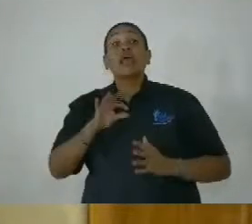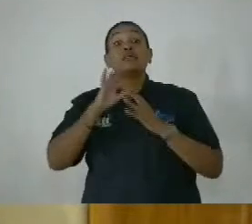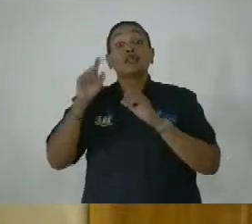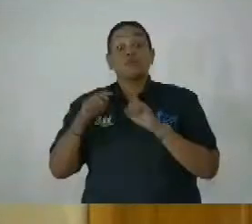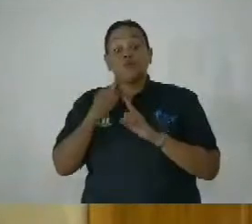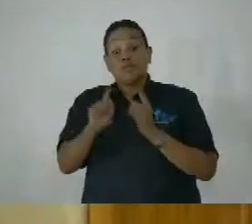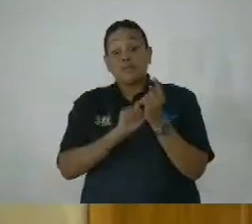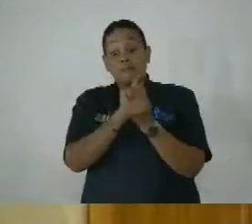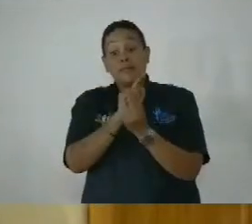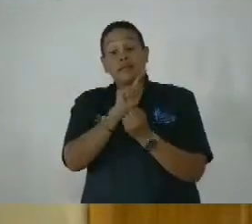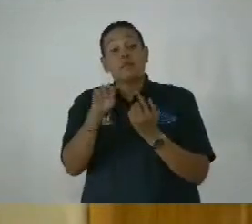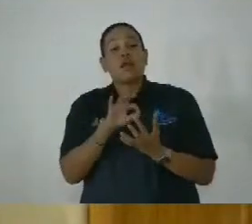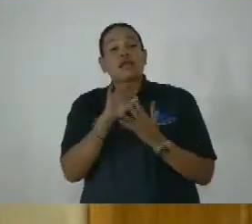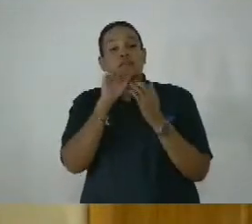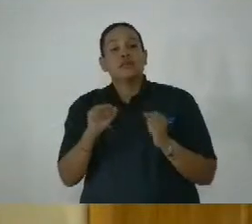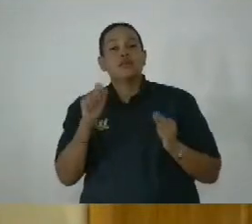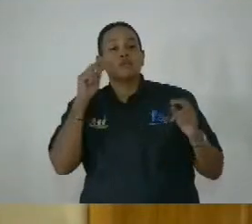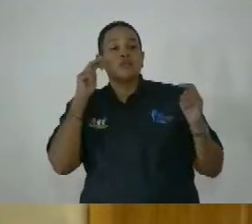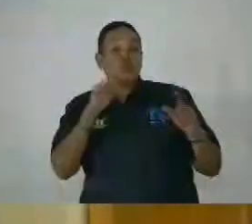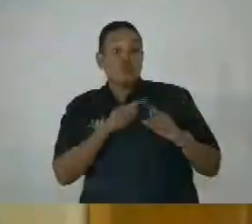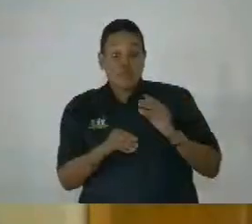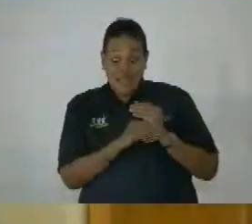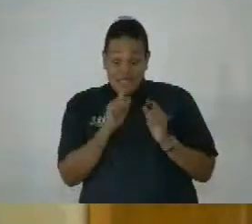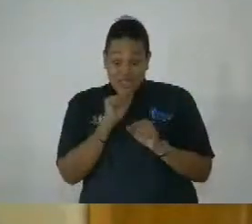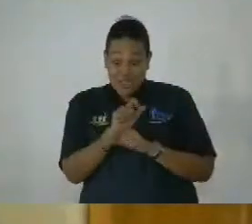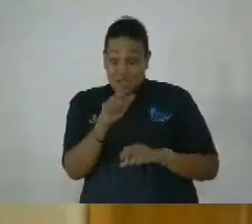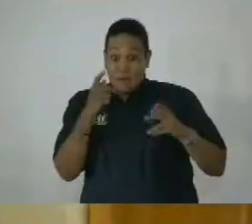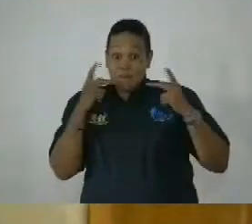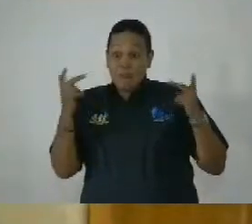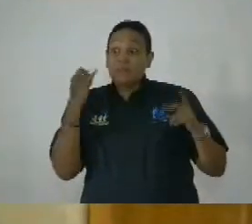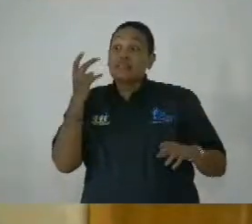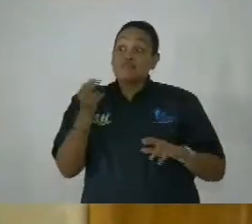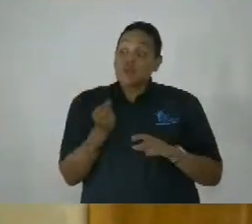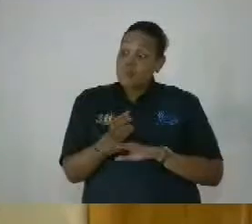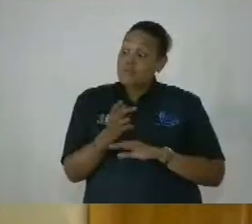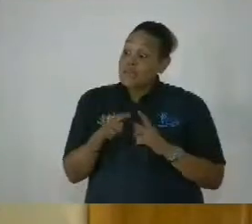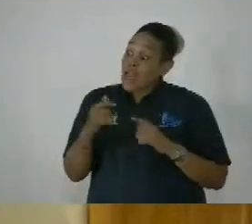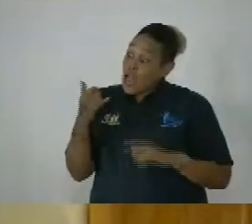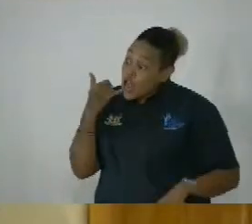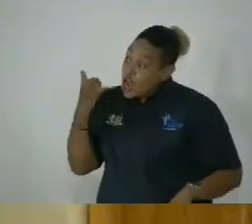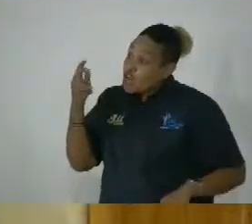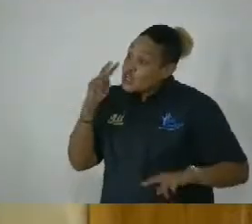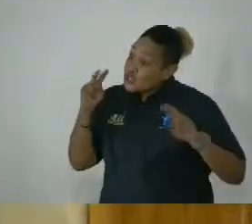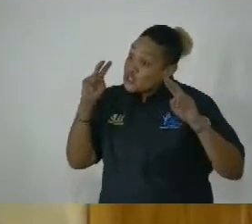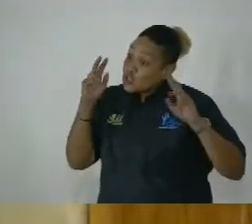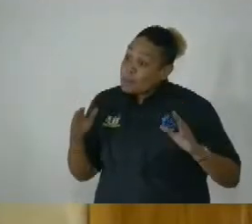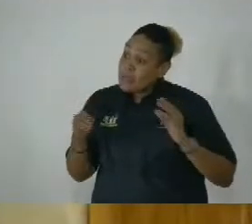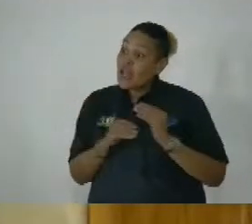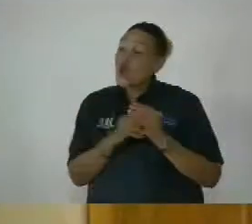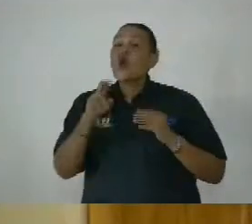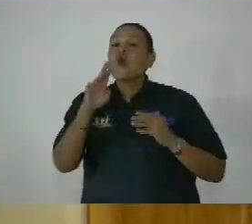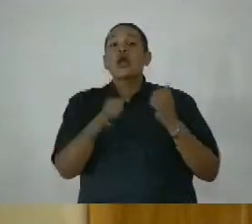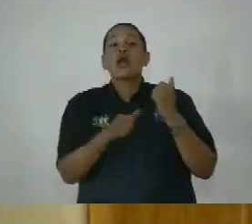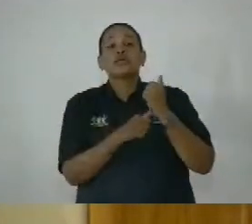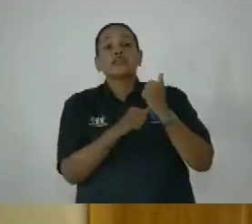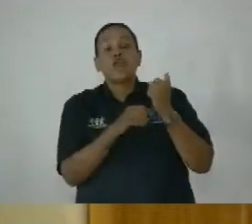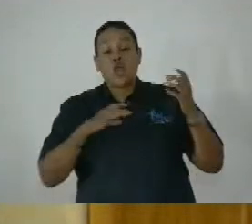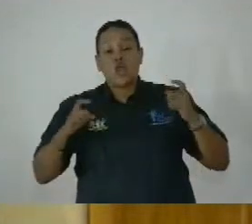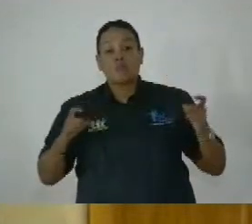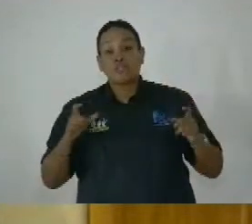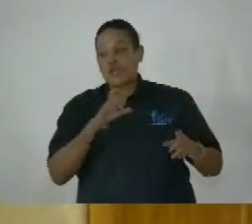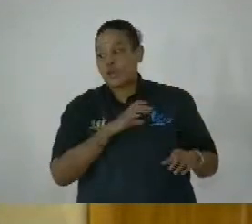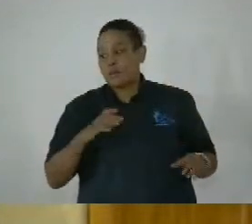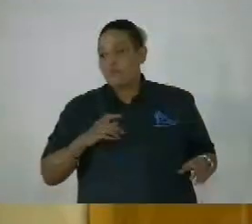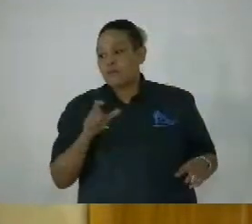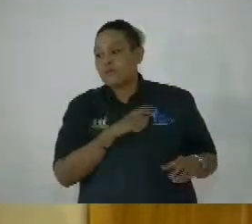meet that, but the exception made the news. But what I want to assure the public, if you meet it and you call your superintendent or your assistant commissioner or the commissioner, they